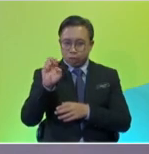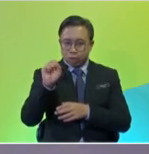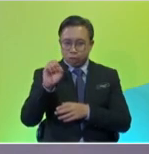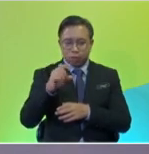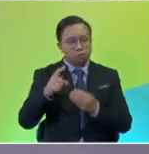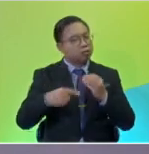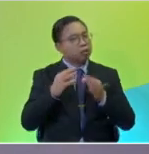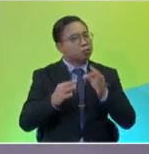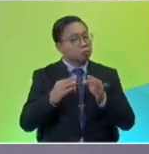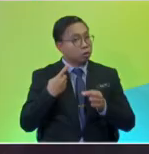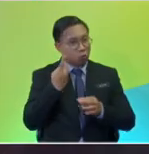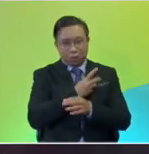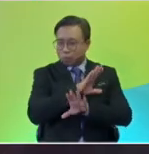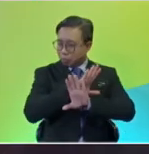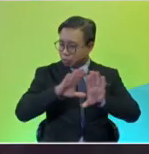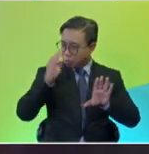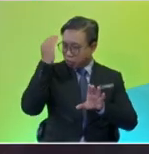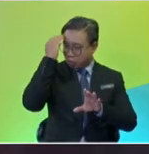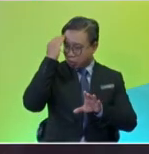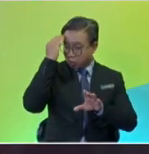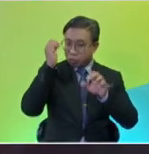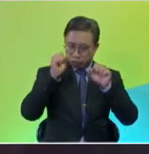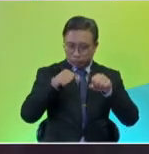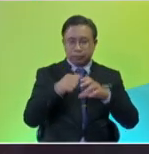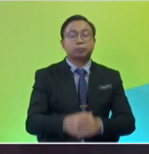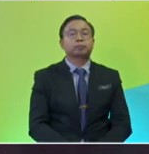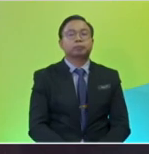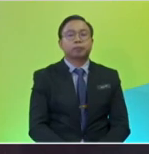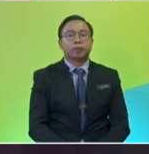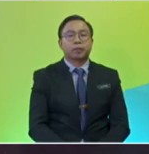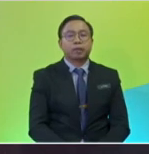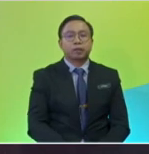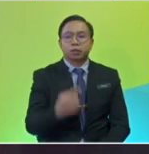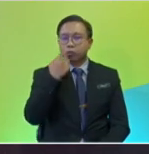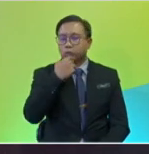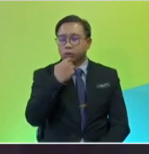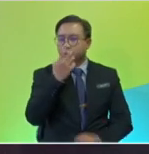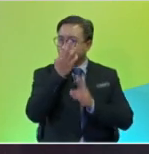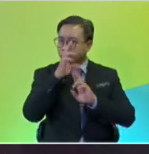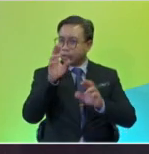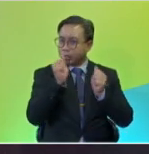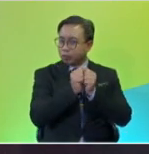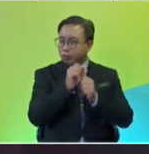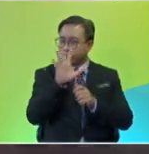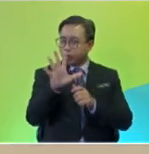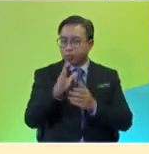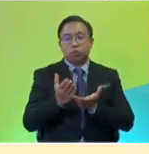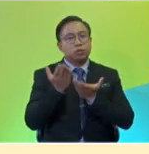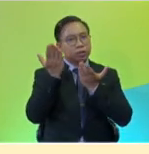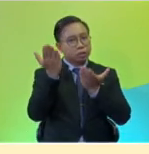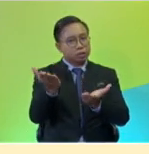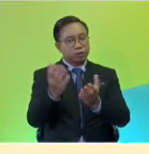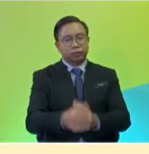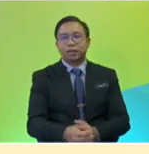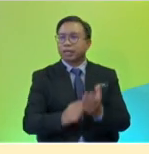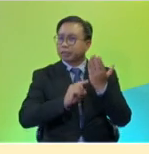know? Yes. You got it right. Yes. Okay. Right. Anyone ready with your suggestion? Okay. Perhaps let's